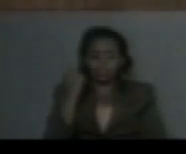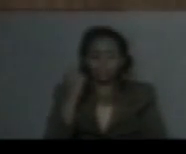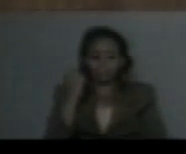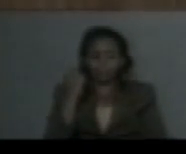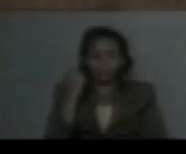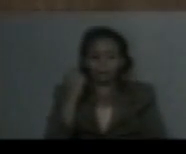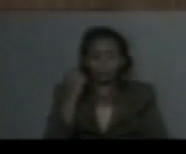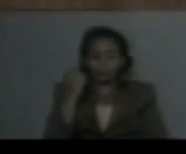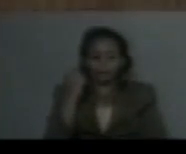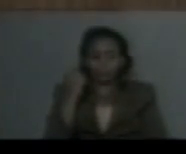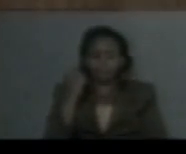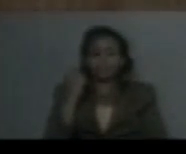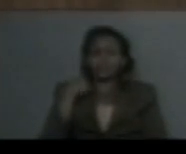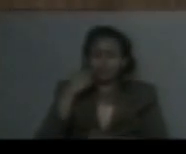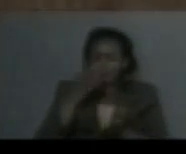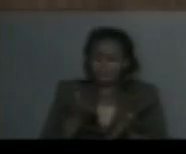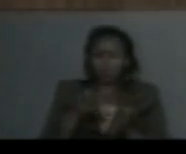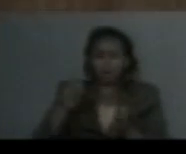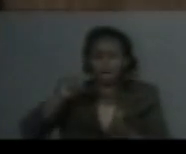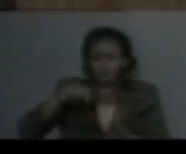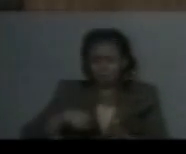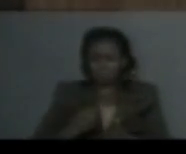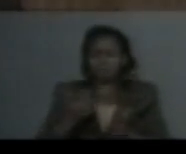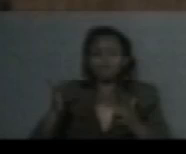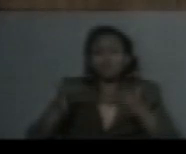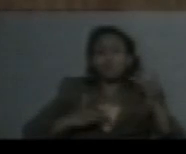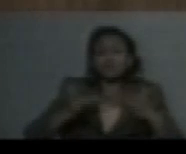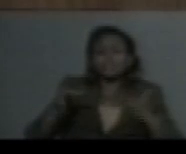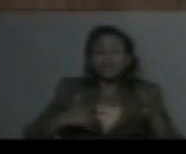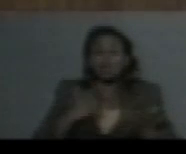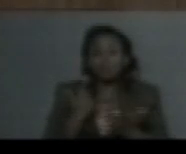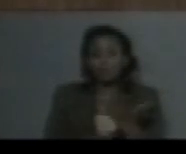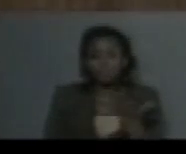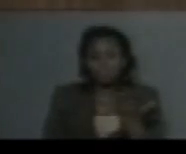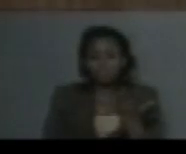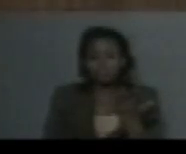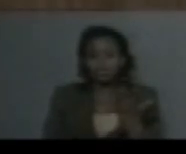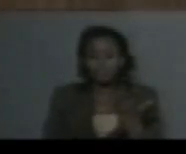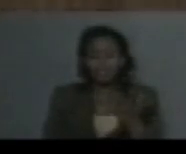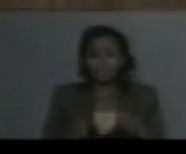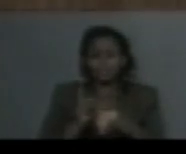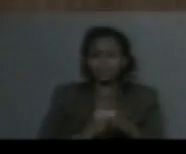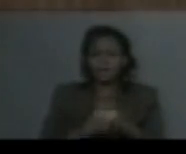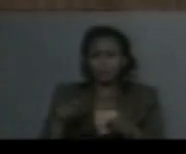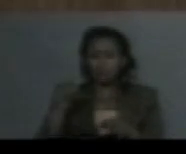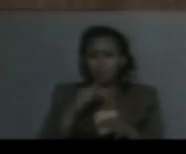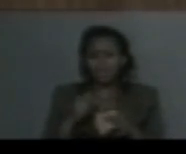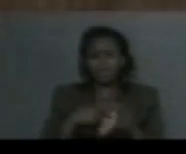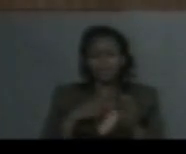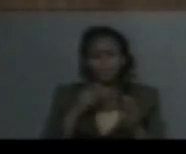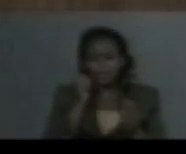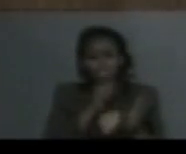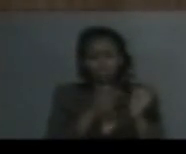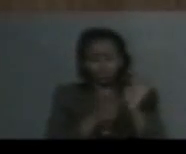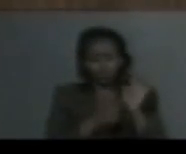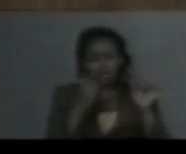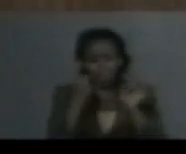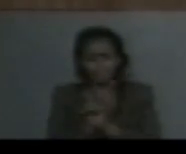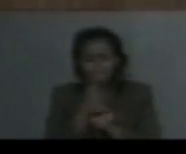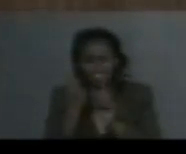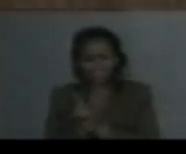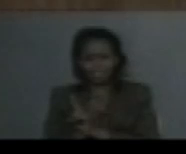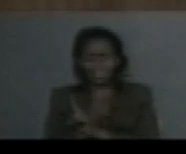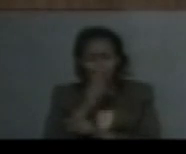are concerned with is when we go through all these irregularities, we shall